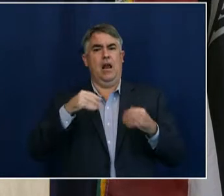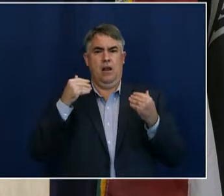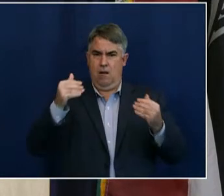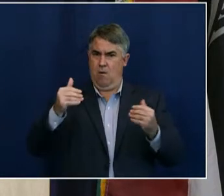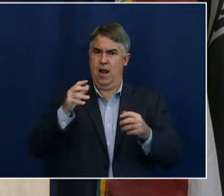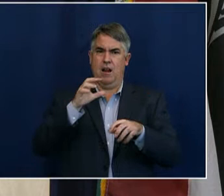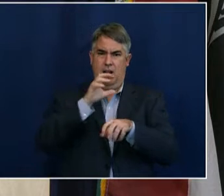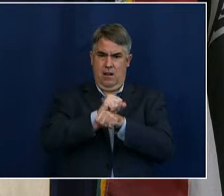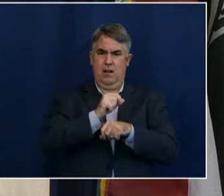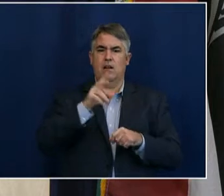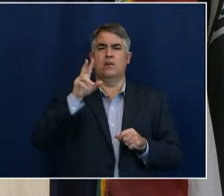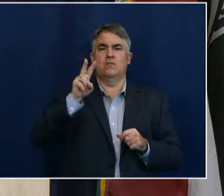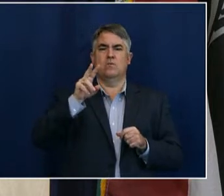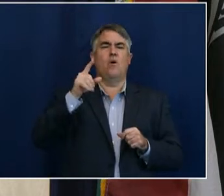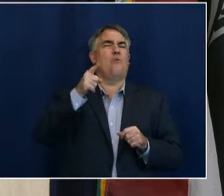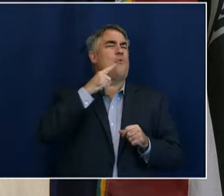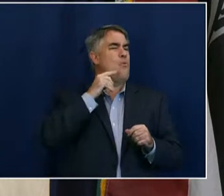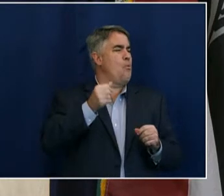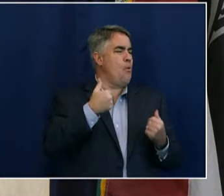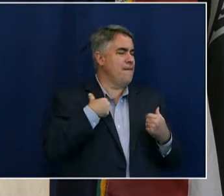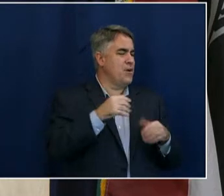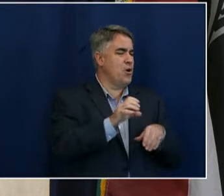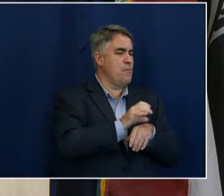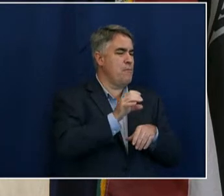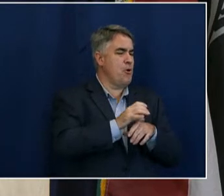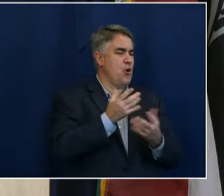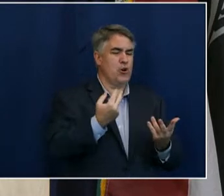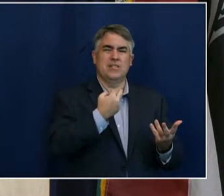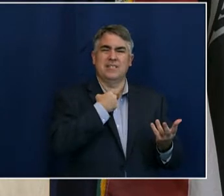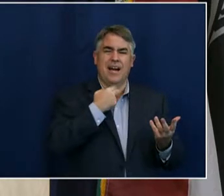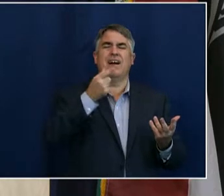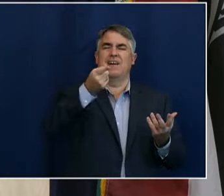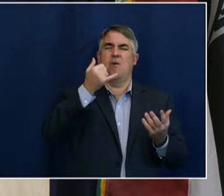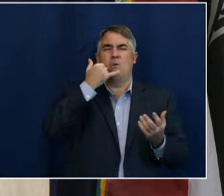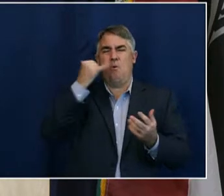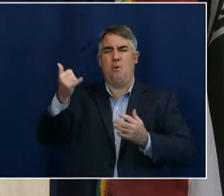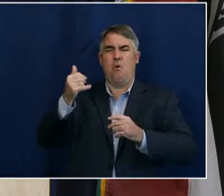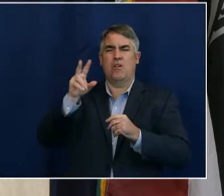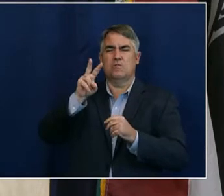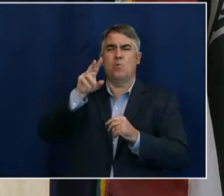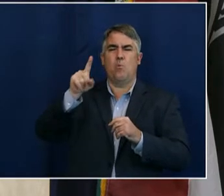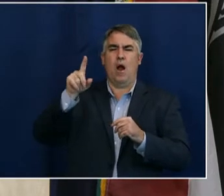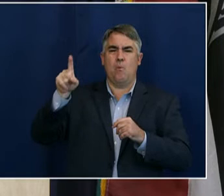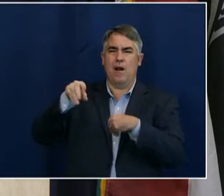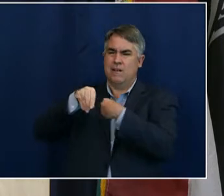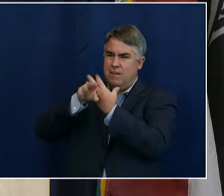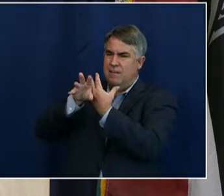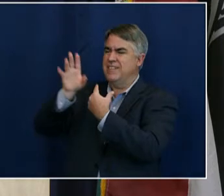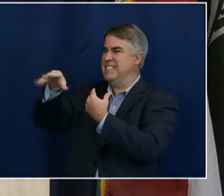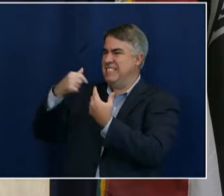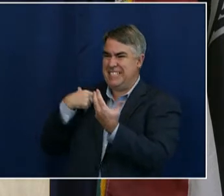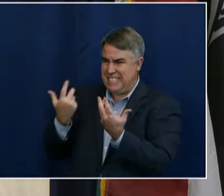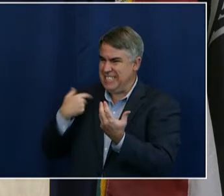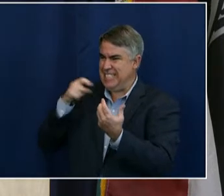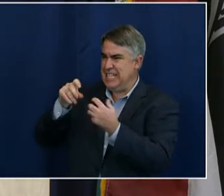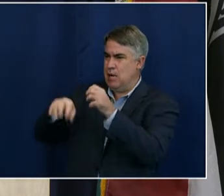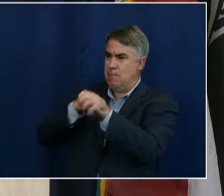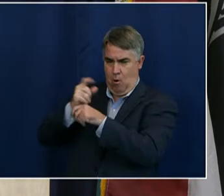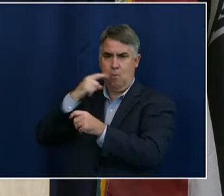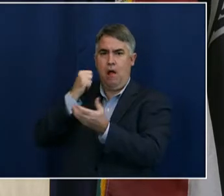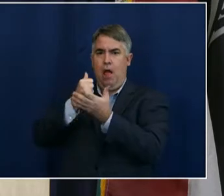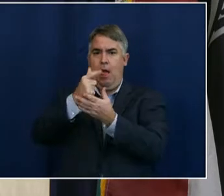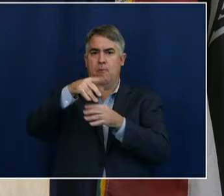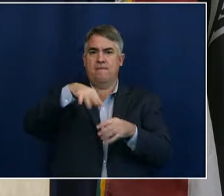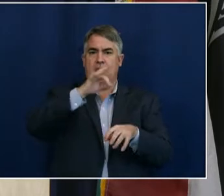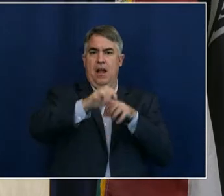will actively help schedule you for an appointment if there is one available. Again, we're getting significant numbers of calls, and the ability